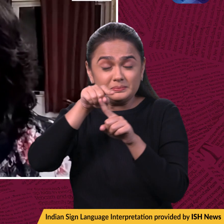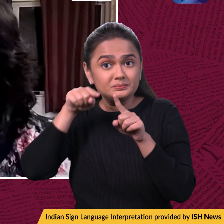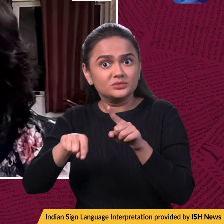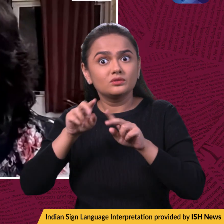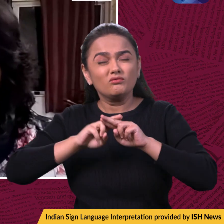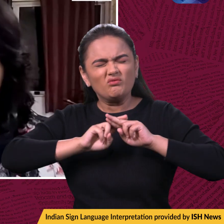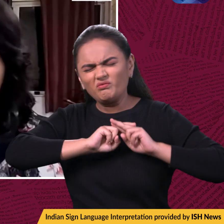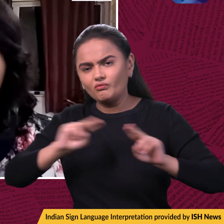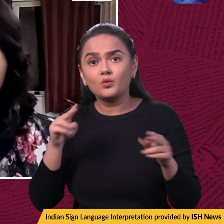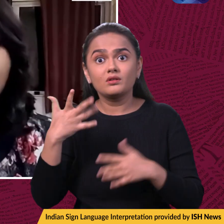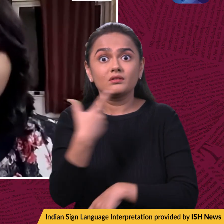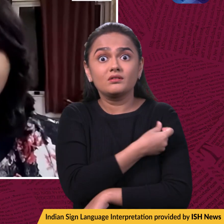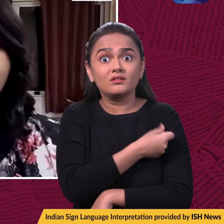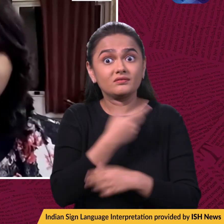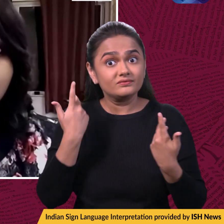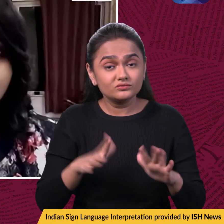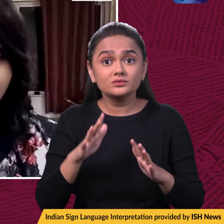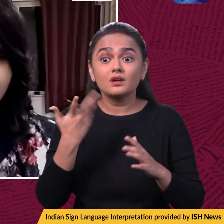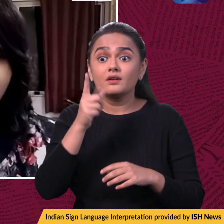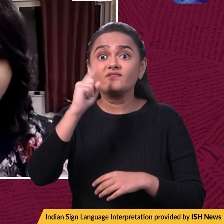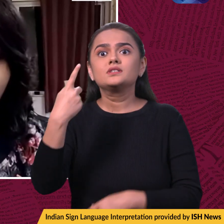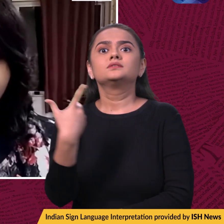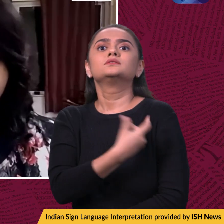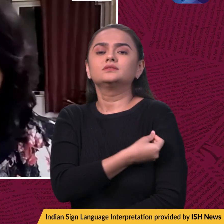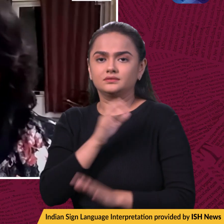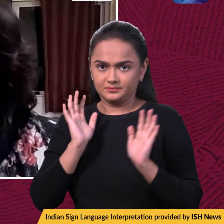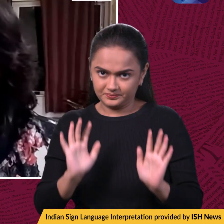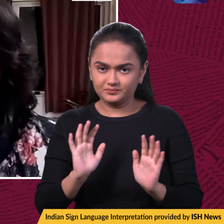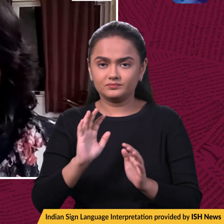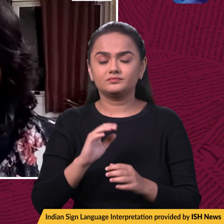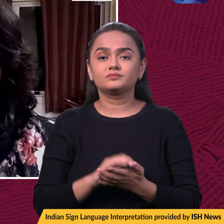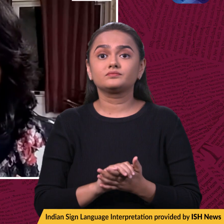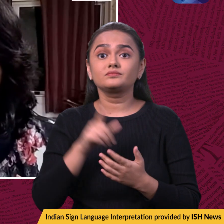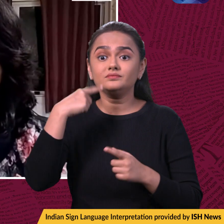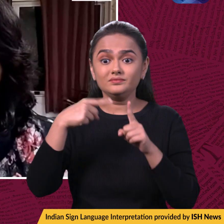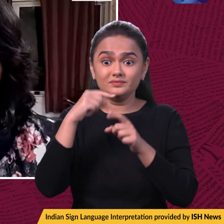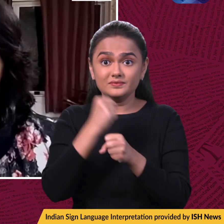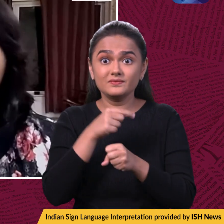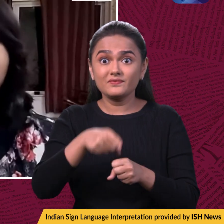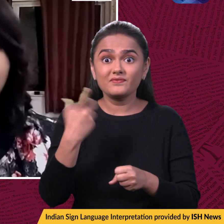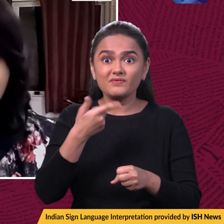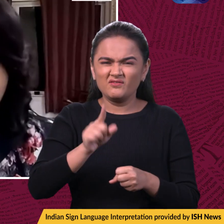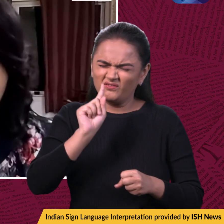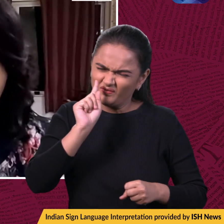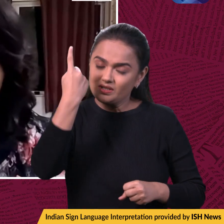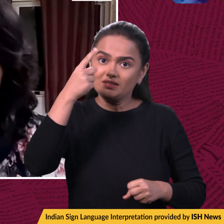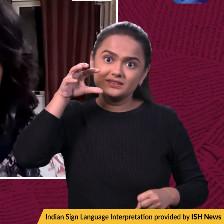of its adult population with the first dose of the COVID vaccine. Now, he added that Telangana has become the